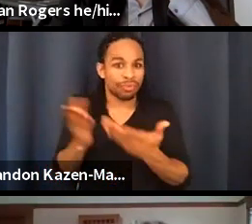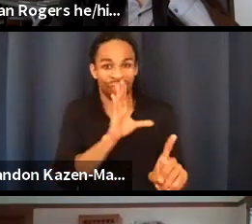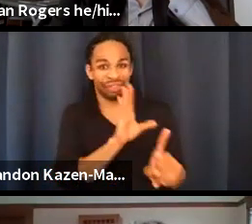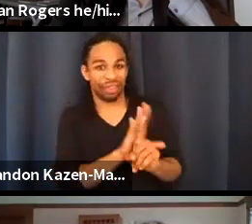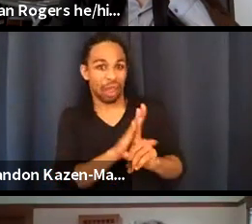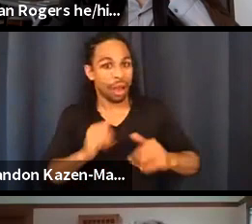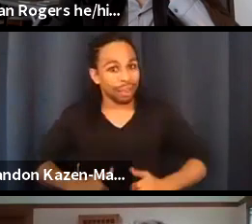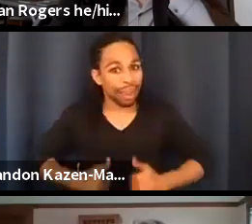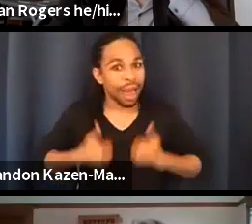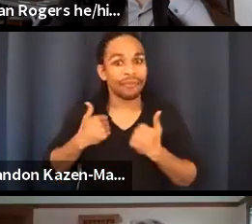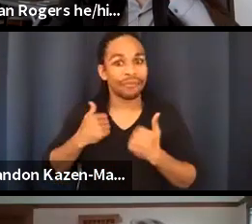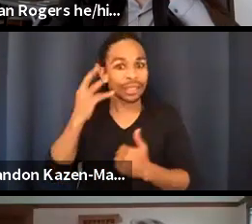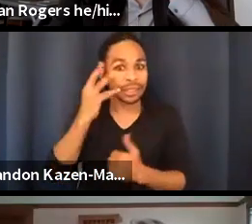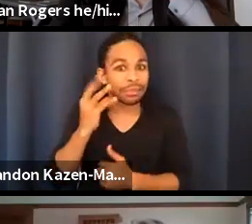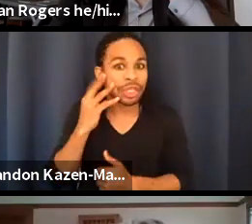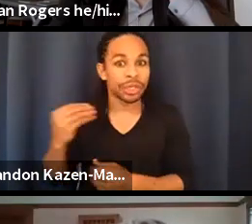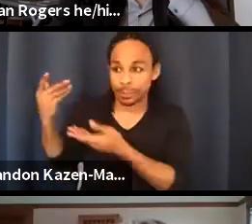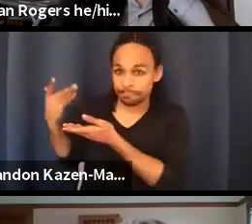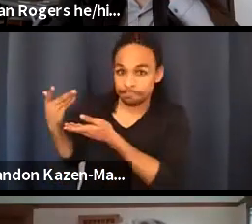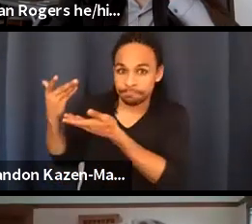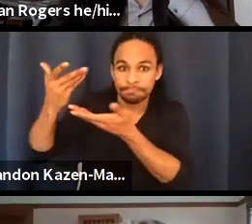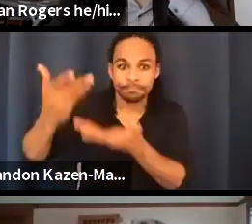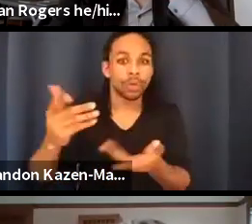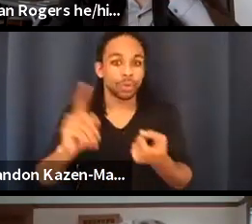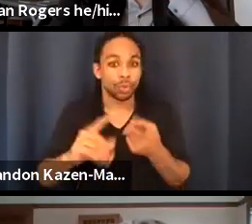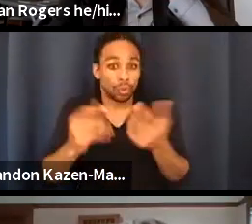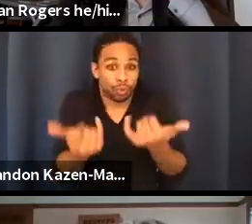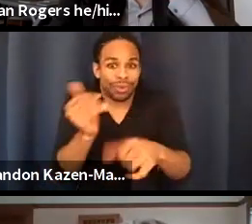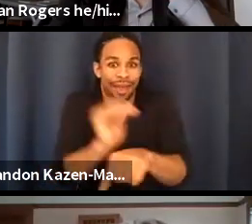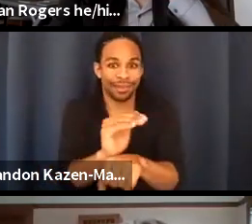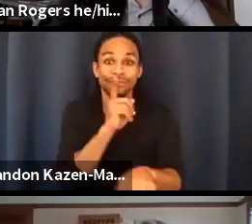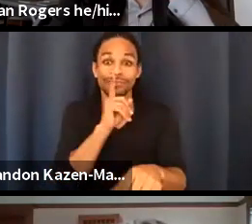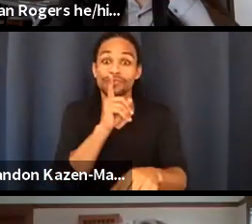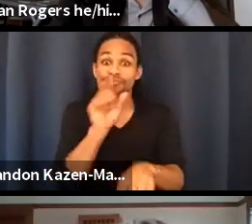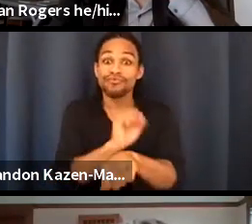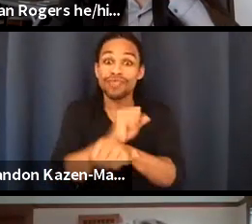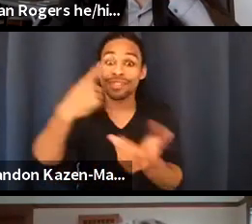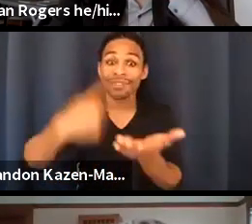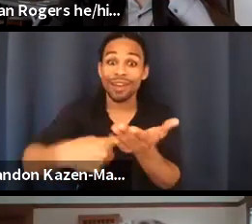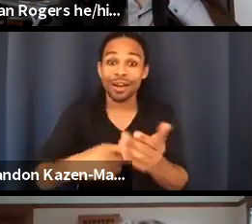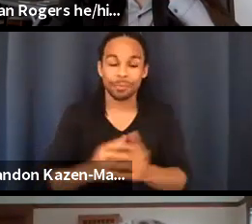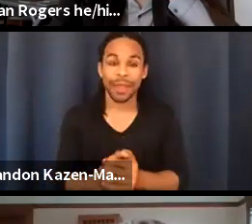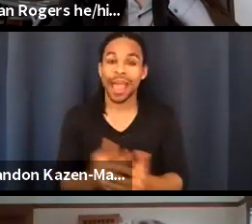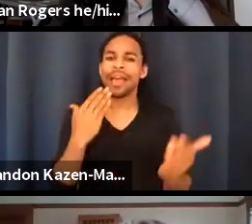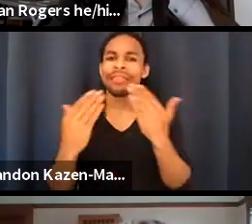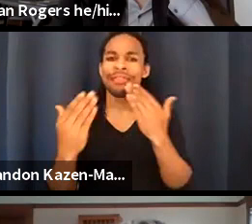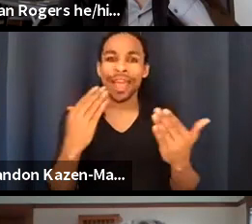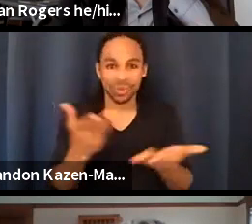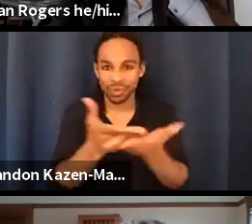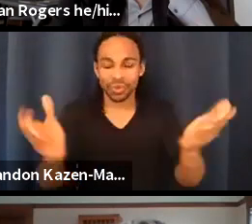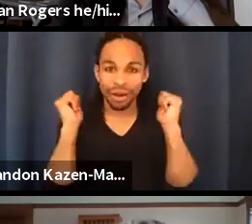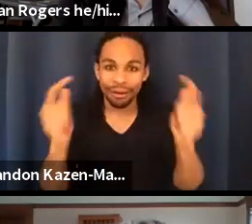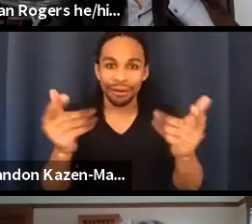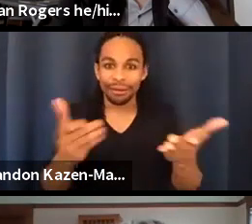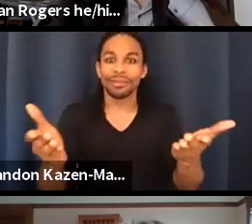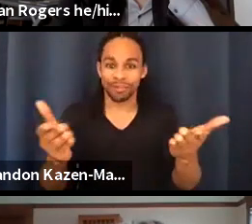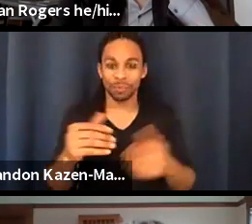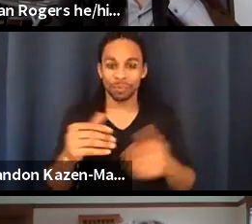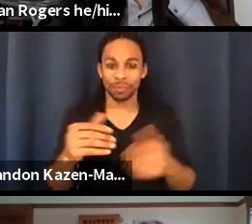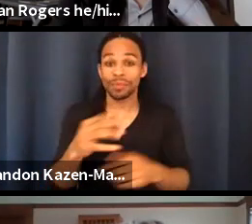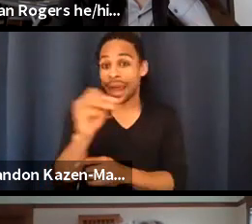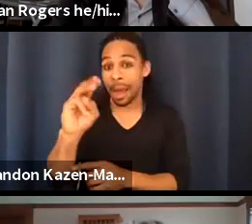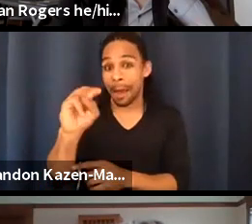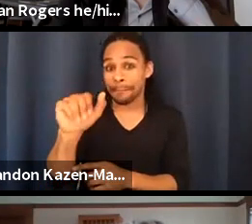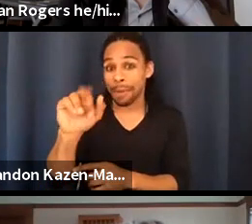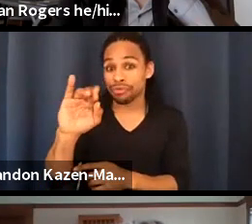Talk. Thank you, all of you. Thank you to Maria Bauman-Morales for facilitating.